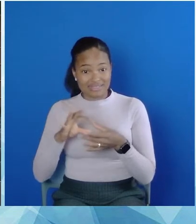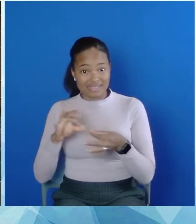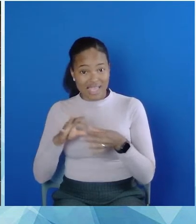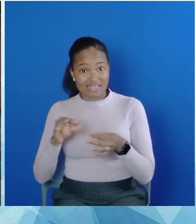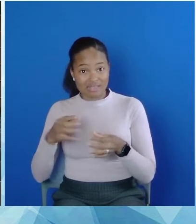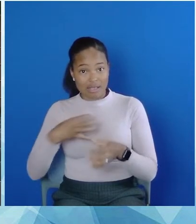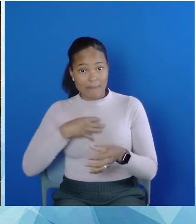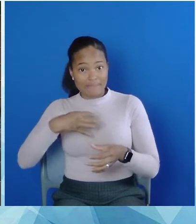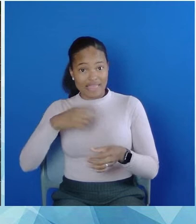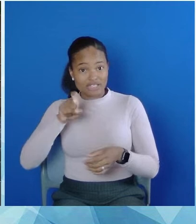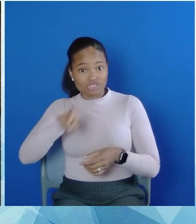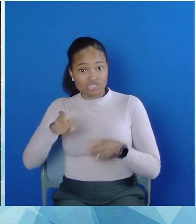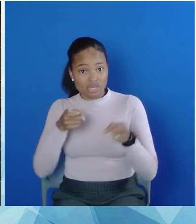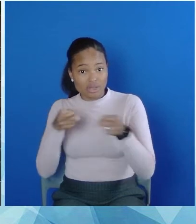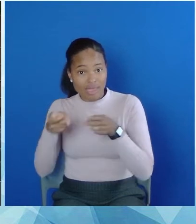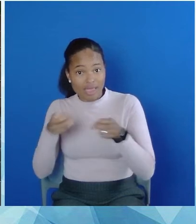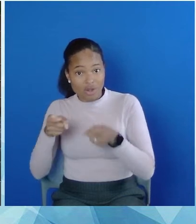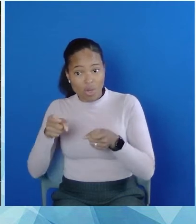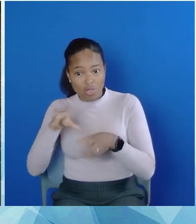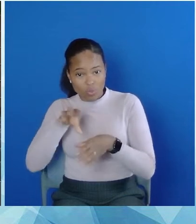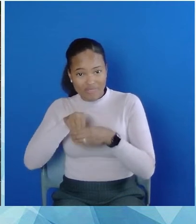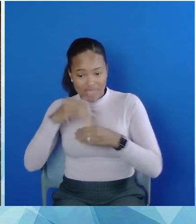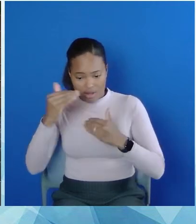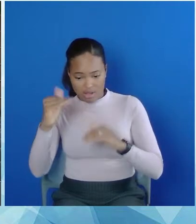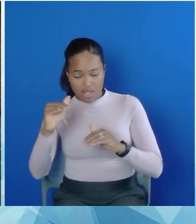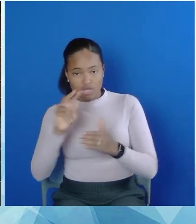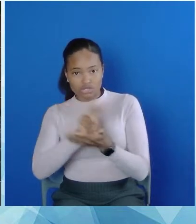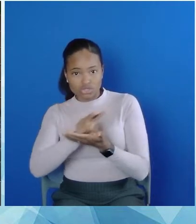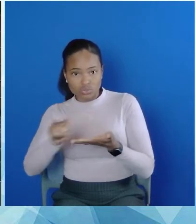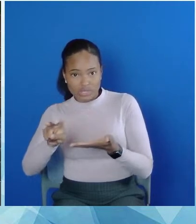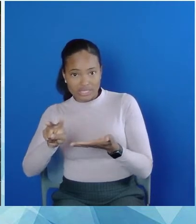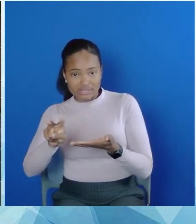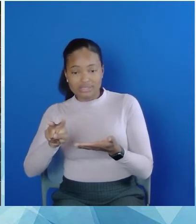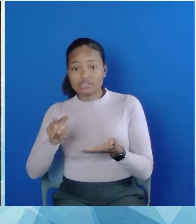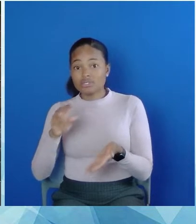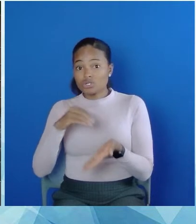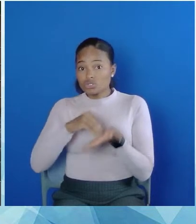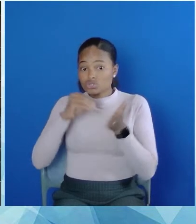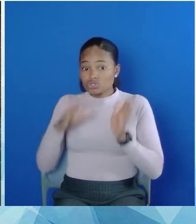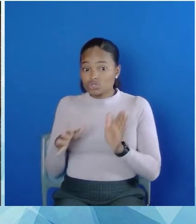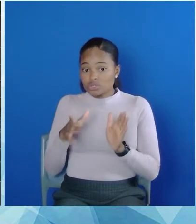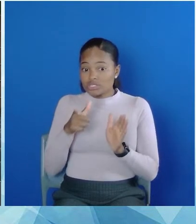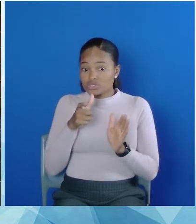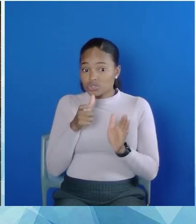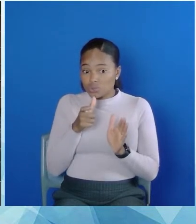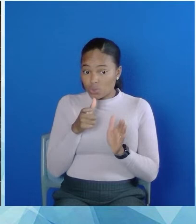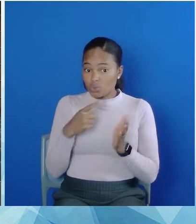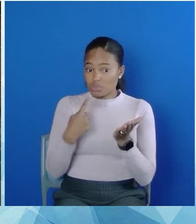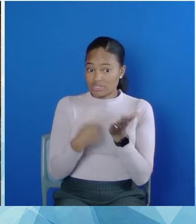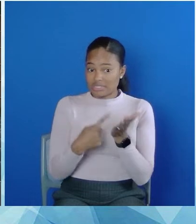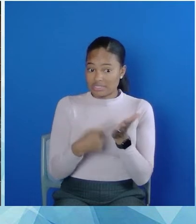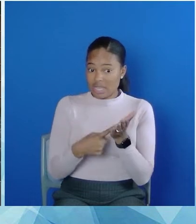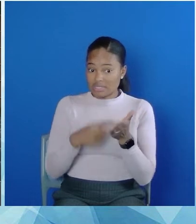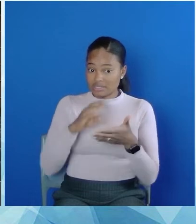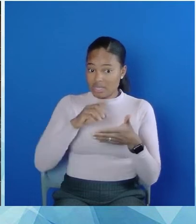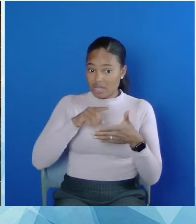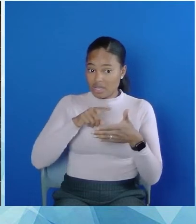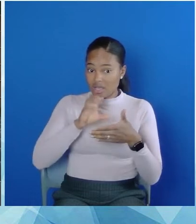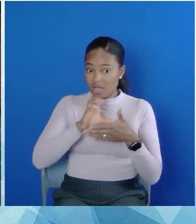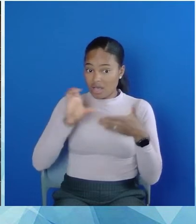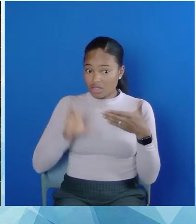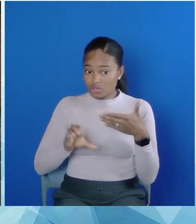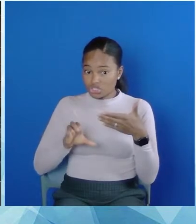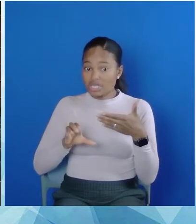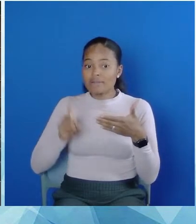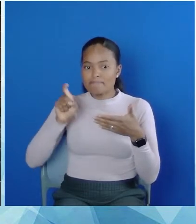does say that students who submitted complaints and should have the conclusions discussed with them and actions be taken as a